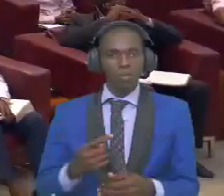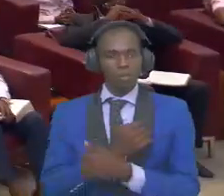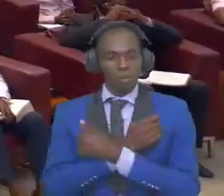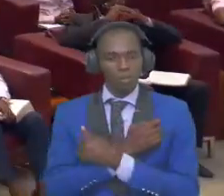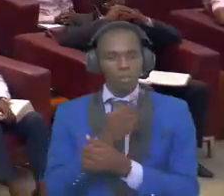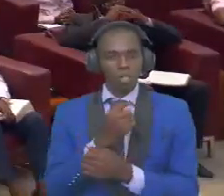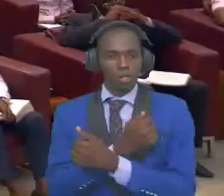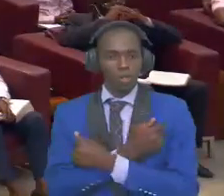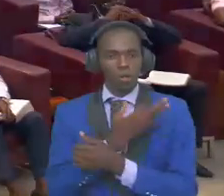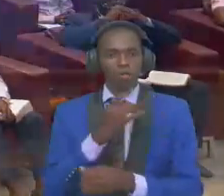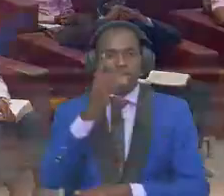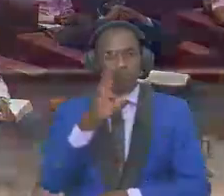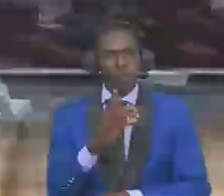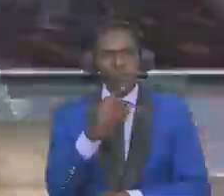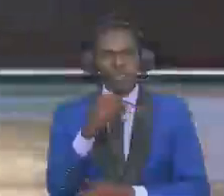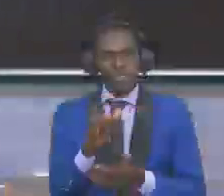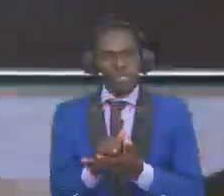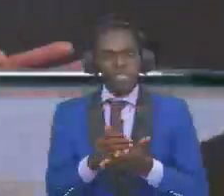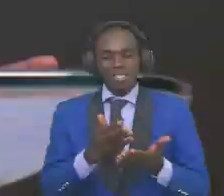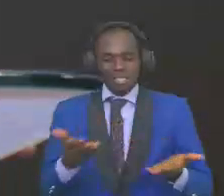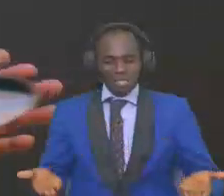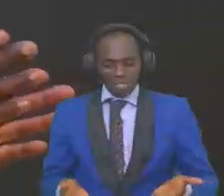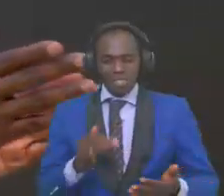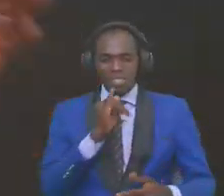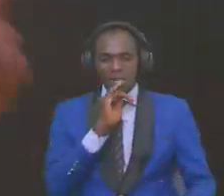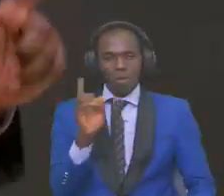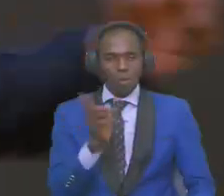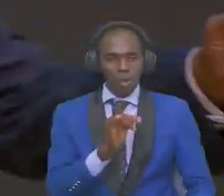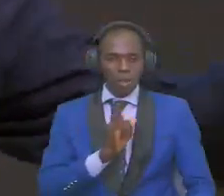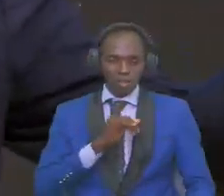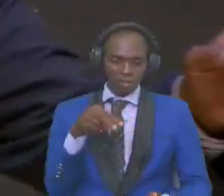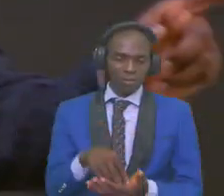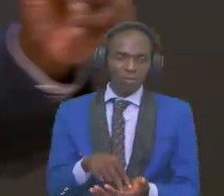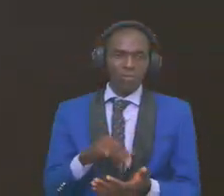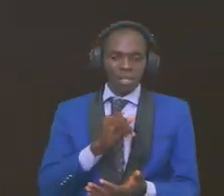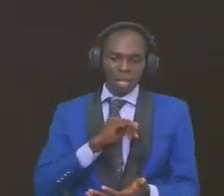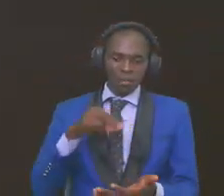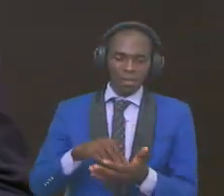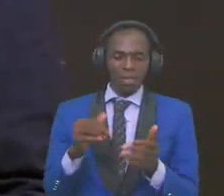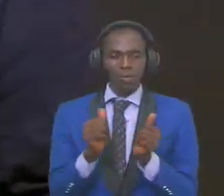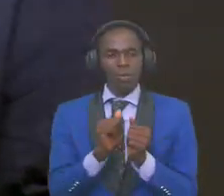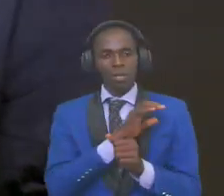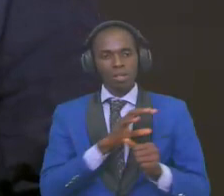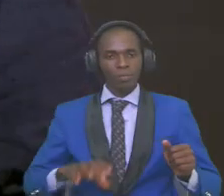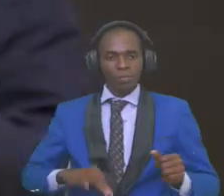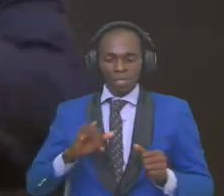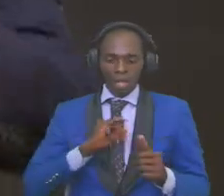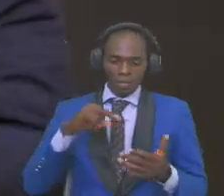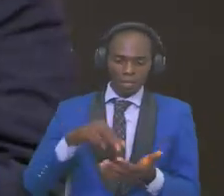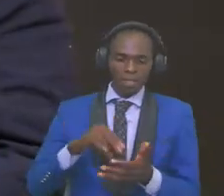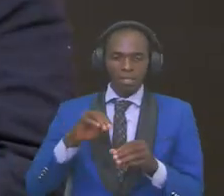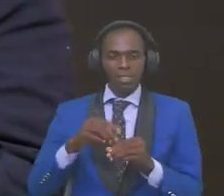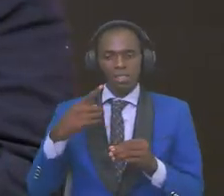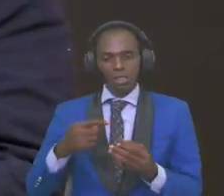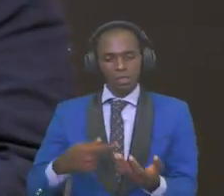of God, he says, here is where I stand. I stand with Christ. I stand in the gospel.